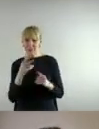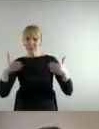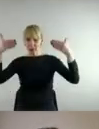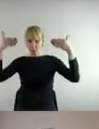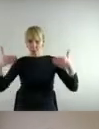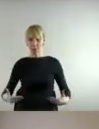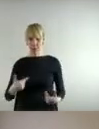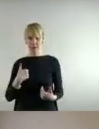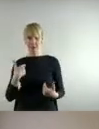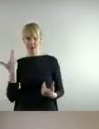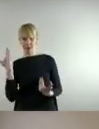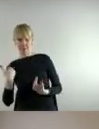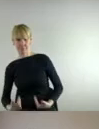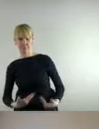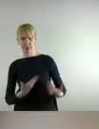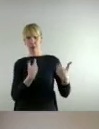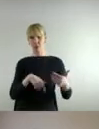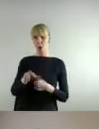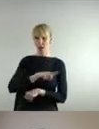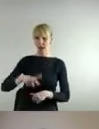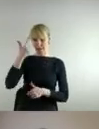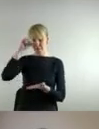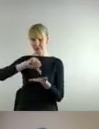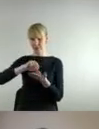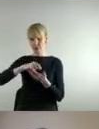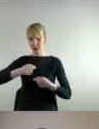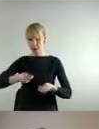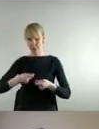with a representative from the civil defense.